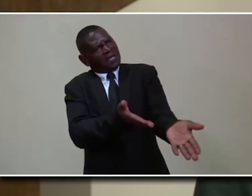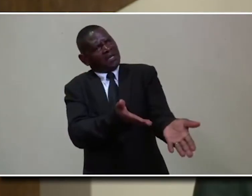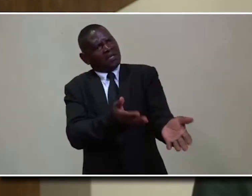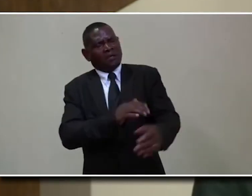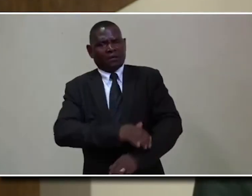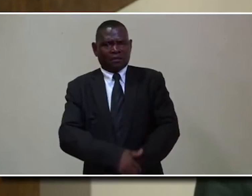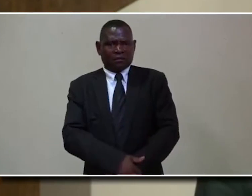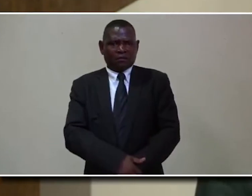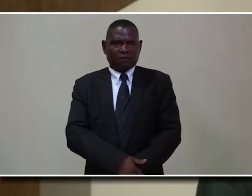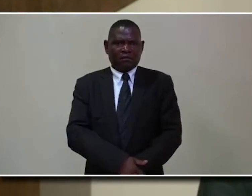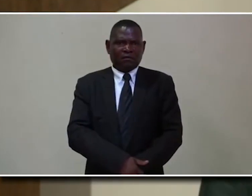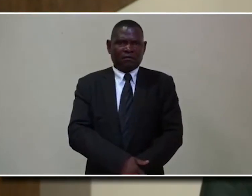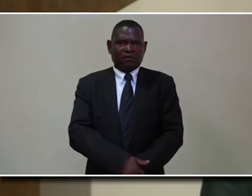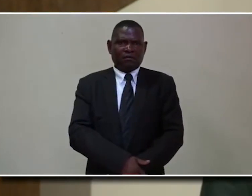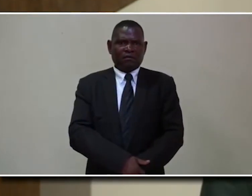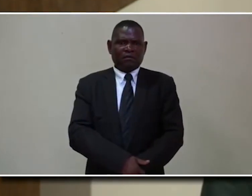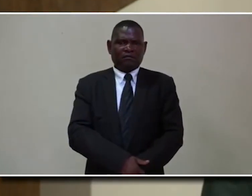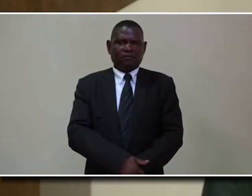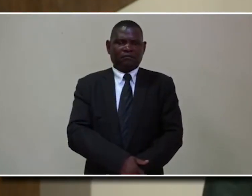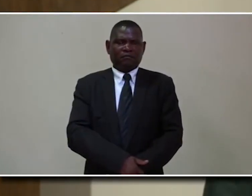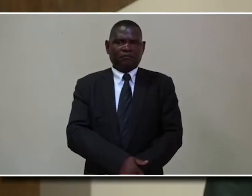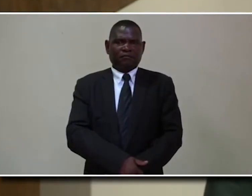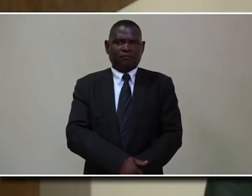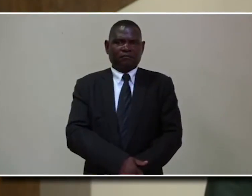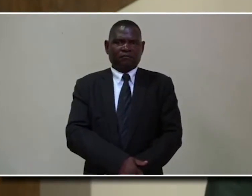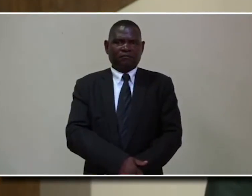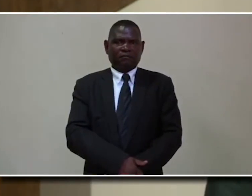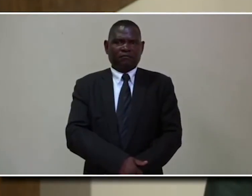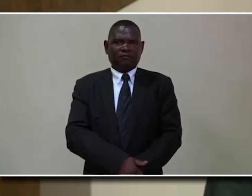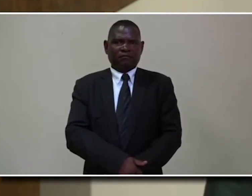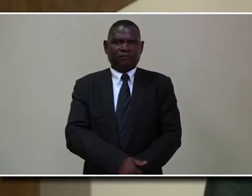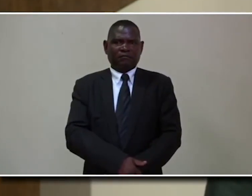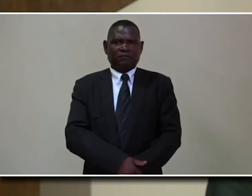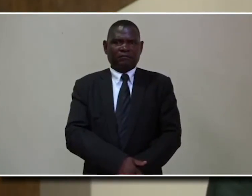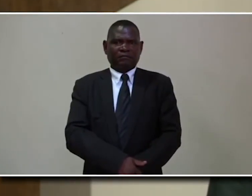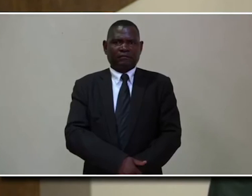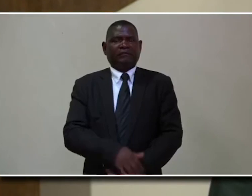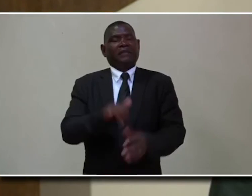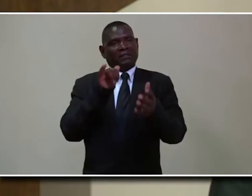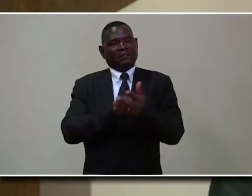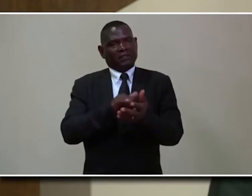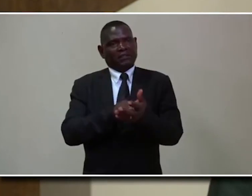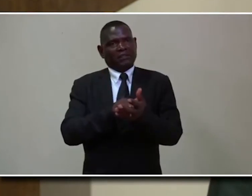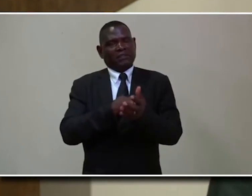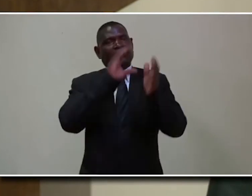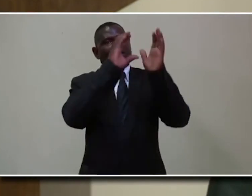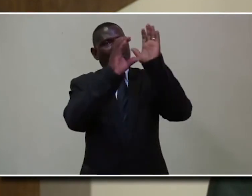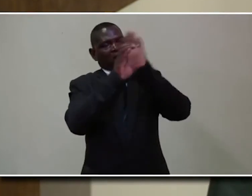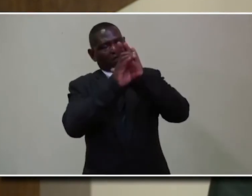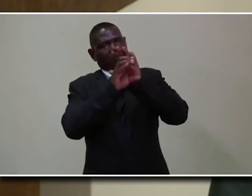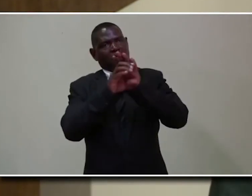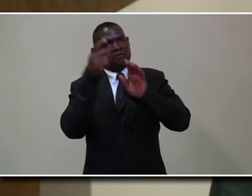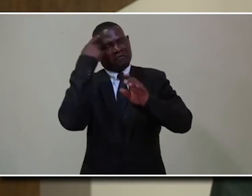momwenso mulimo. That is a reference to the saving hand of God, even to the souls that have gone